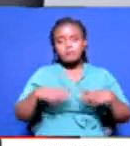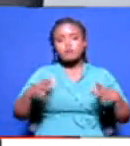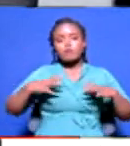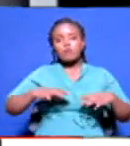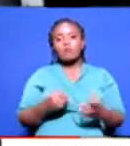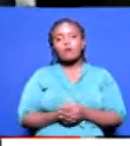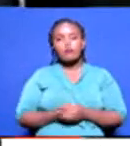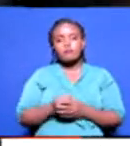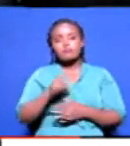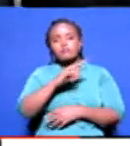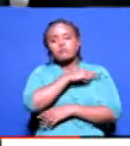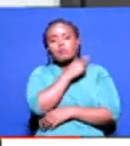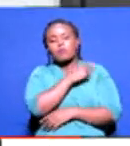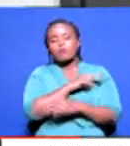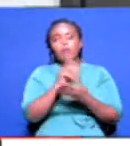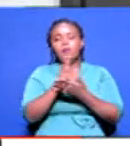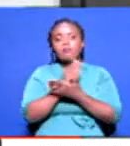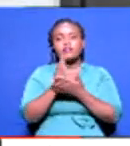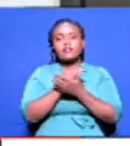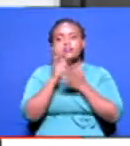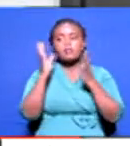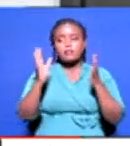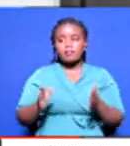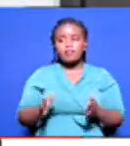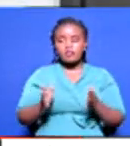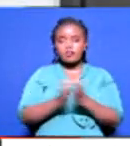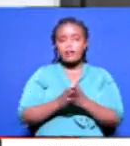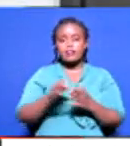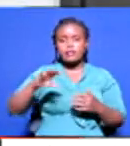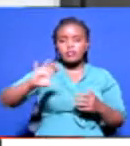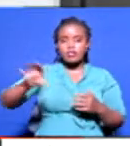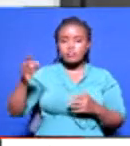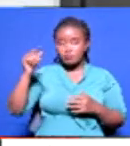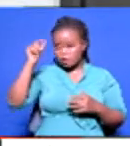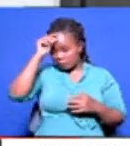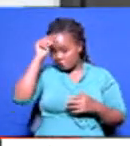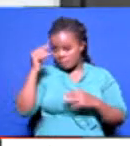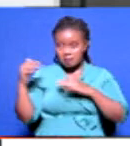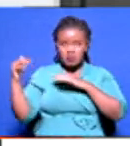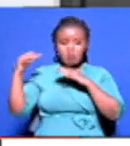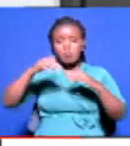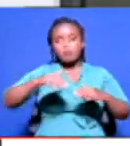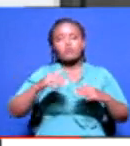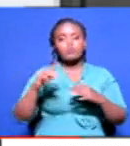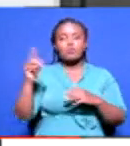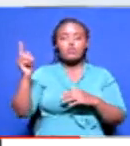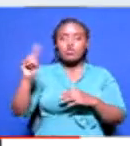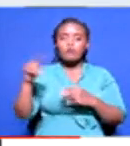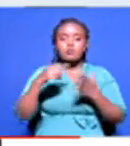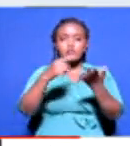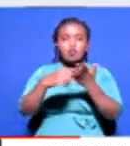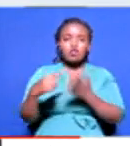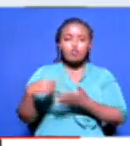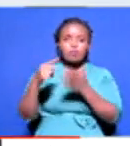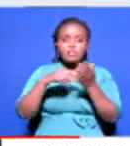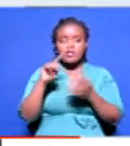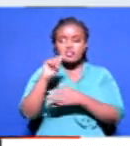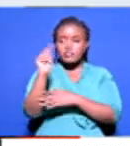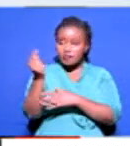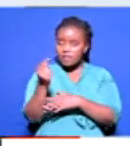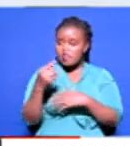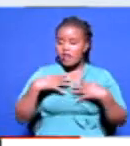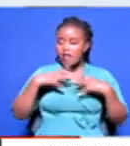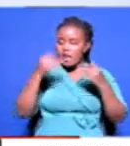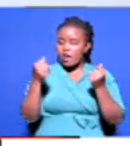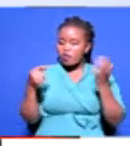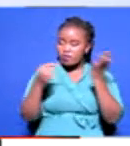sector as well as the national and county governments converged in Nairobi to deliberate on Kenya's digital health innovation towards the universal